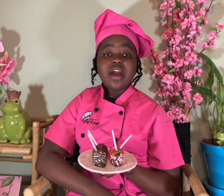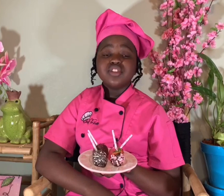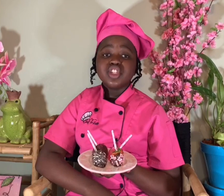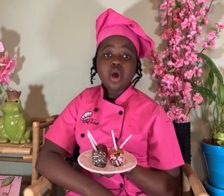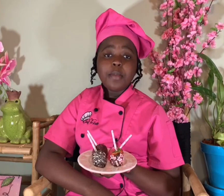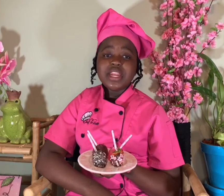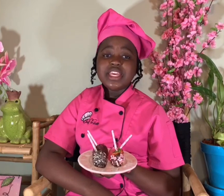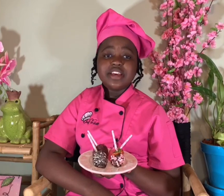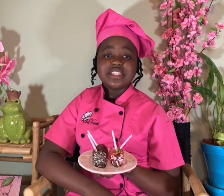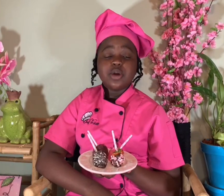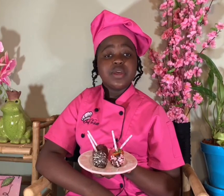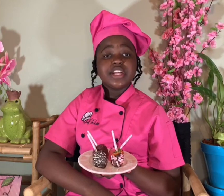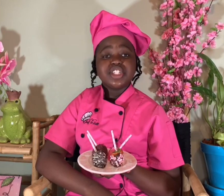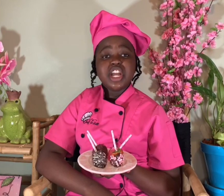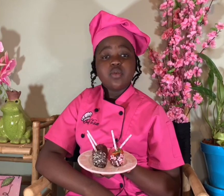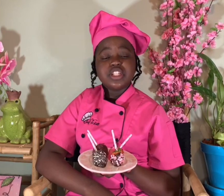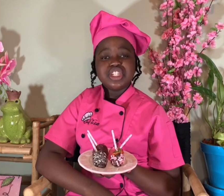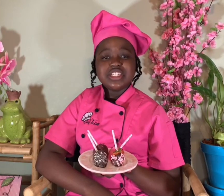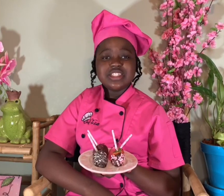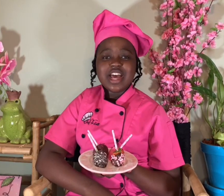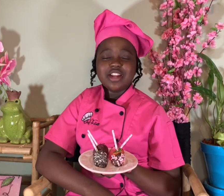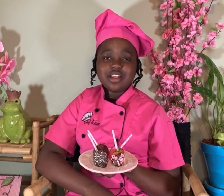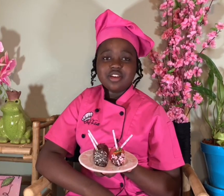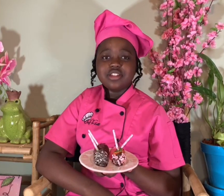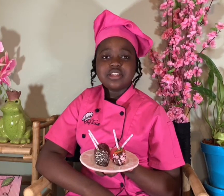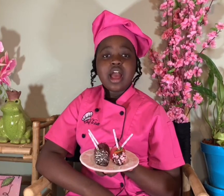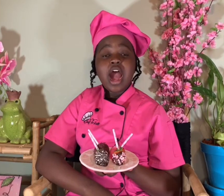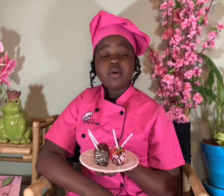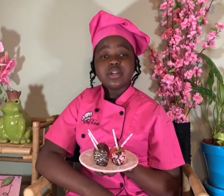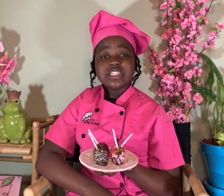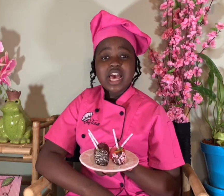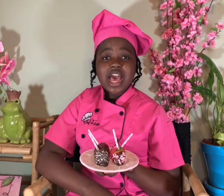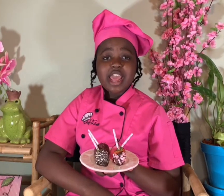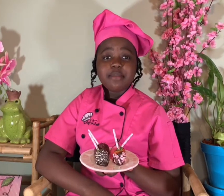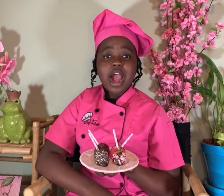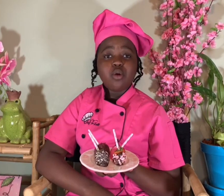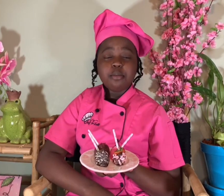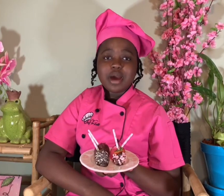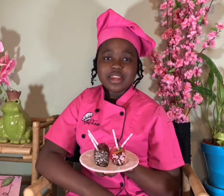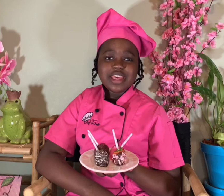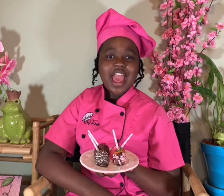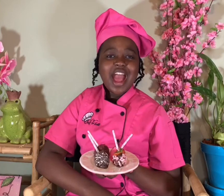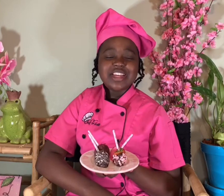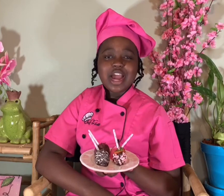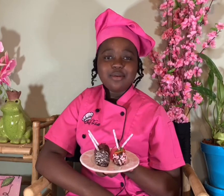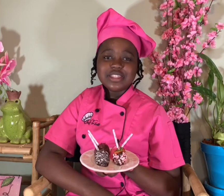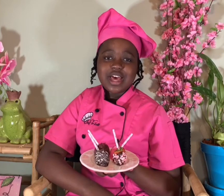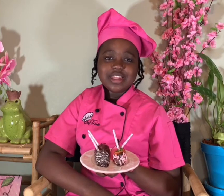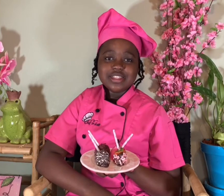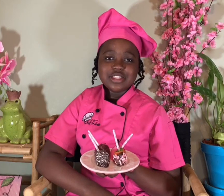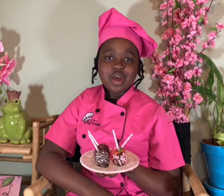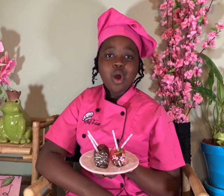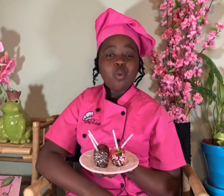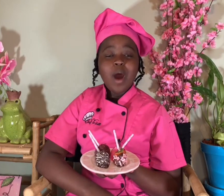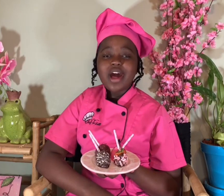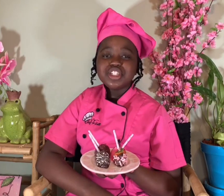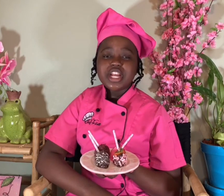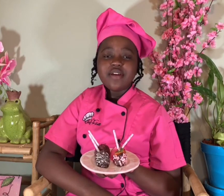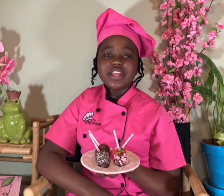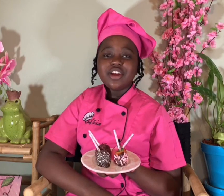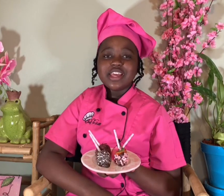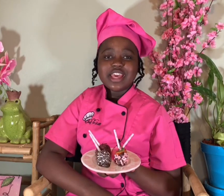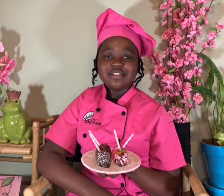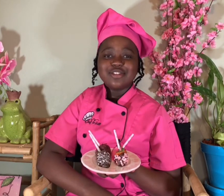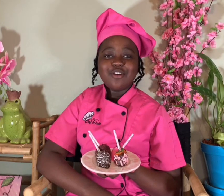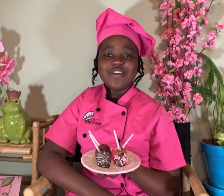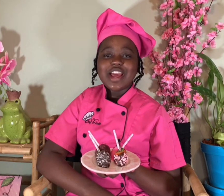We have so many gifts that we can share with Jesus and others. Our time, our money, and our talents. While